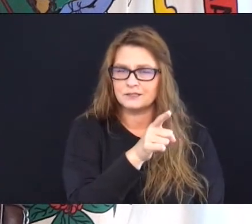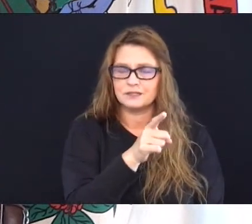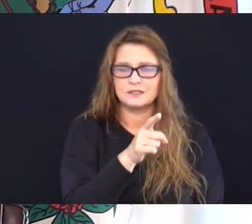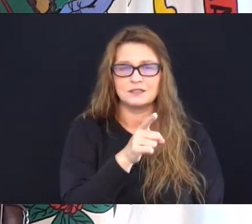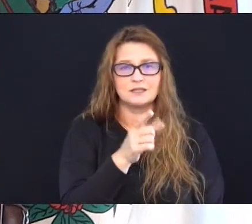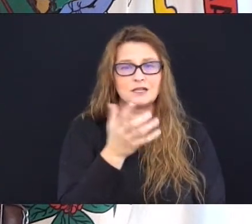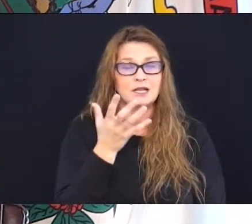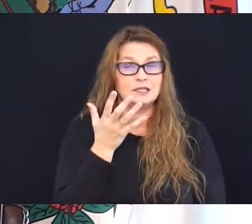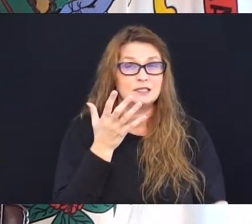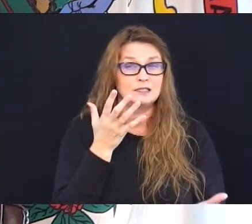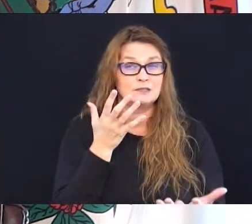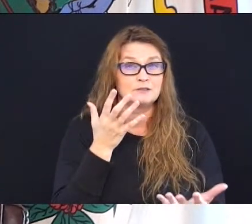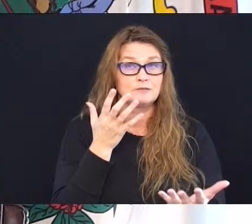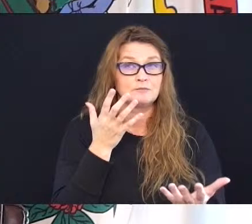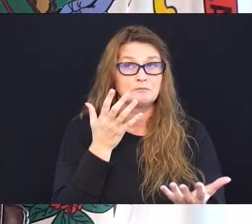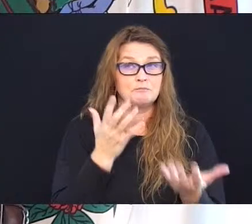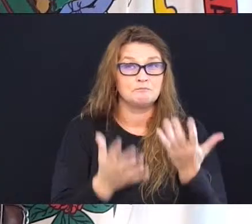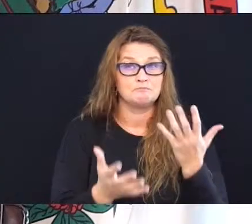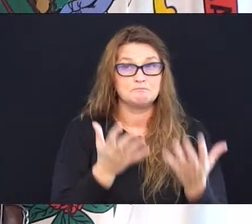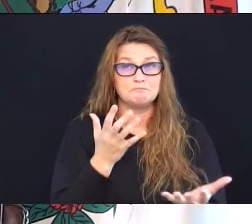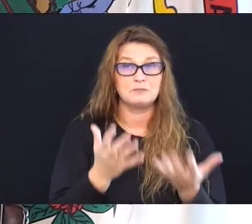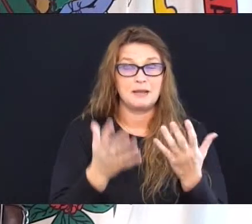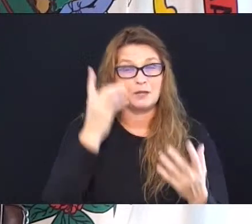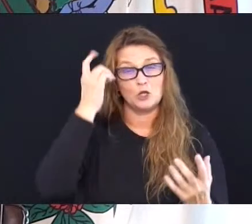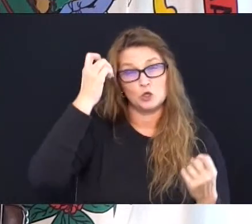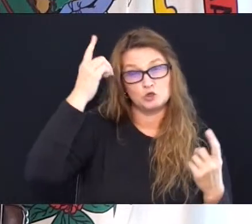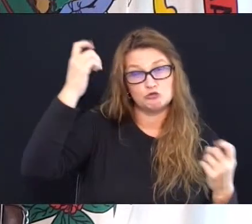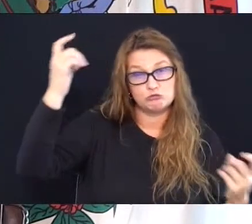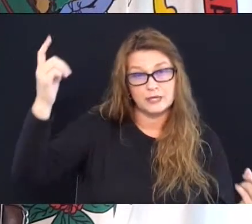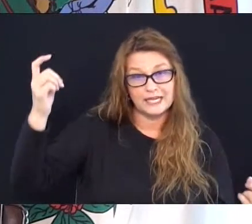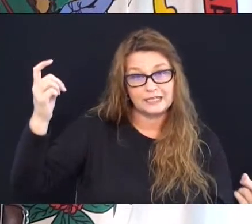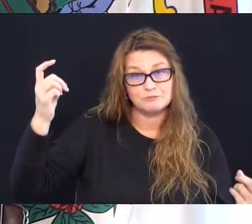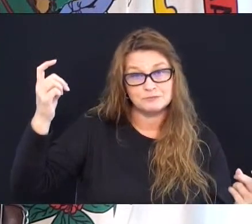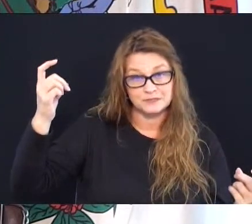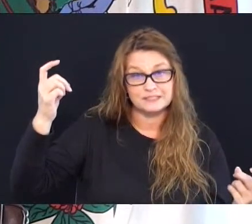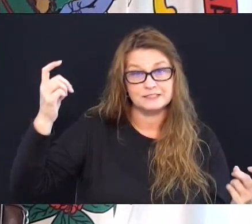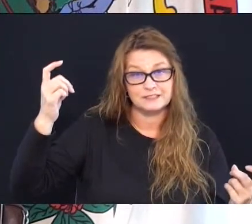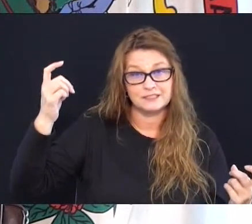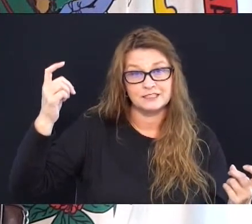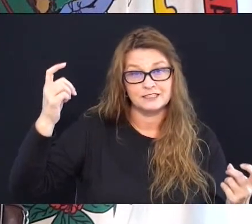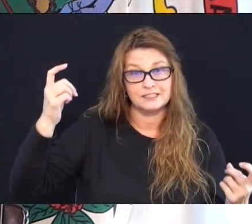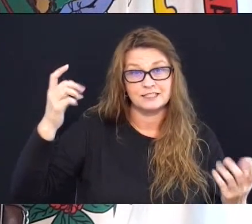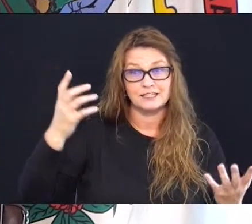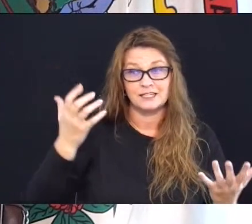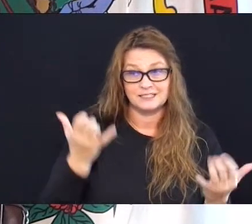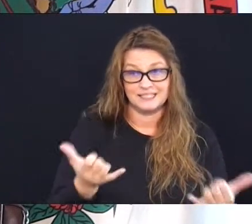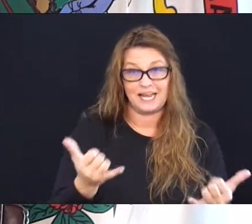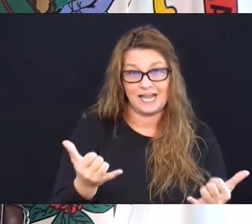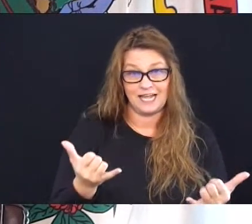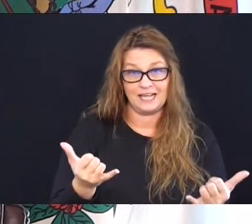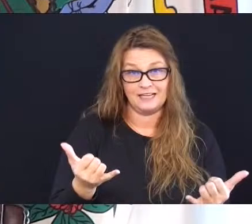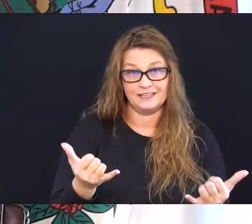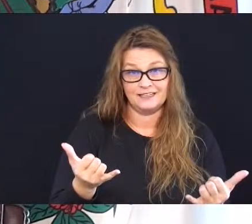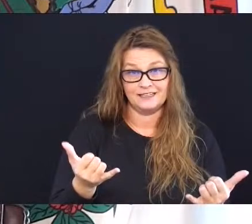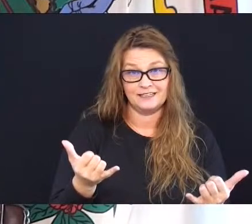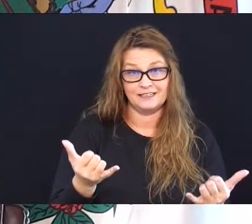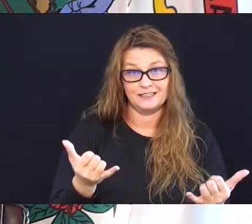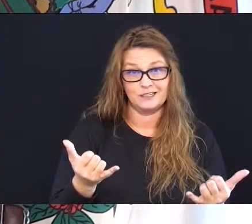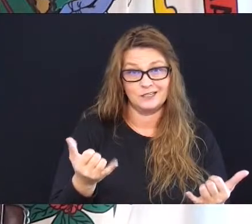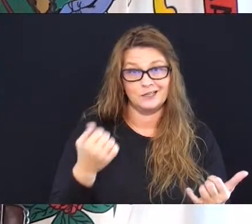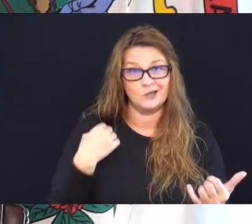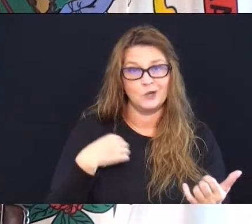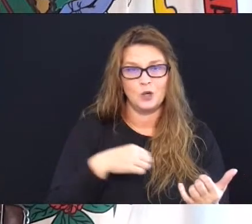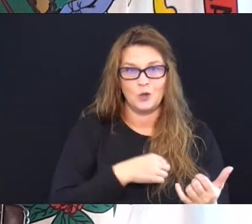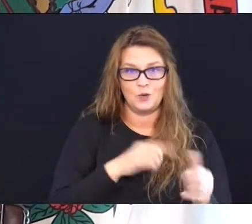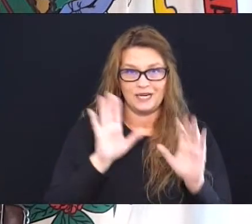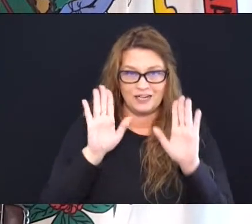chasing maybe the dreams that we all need to chase from time to time. But today, we need to